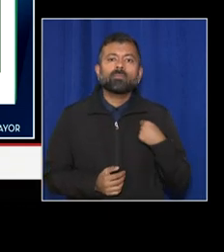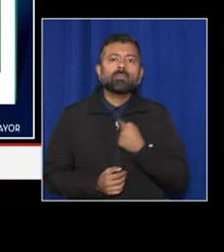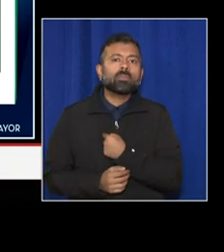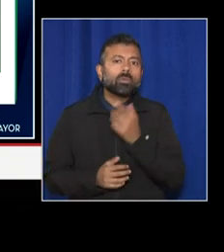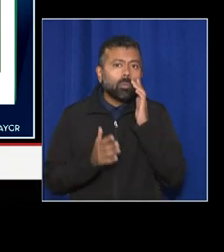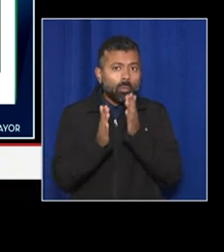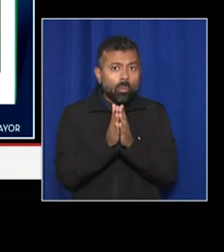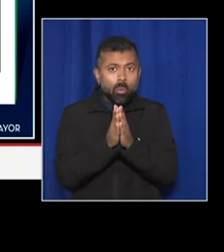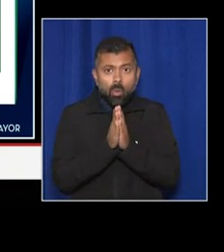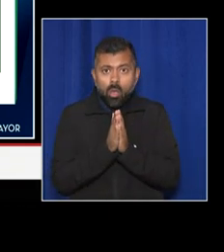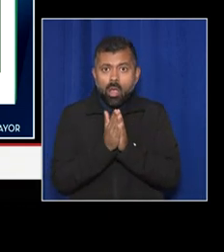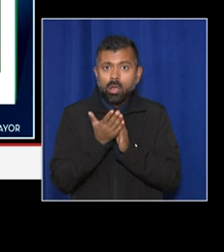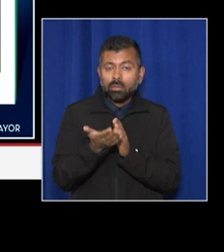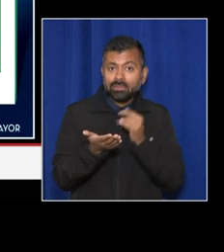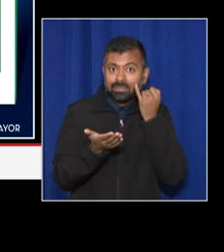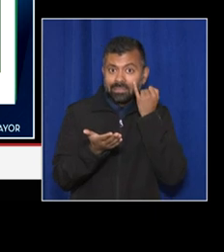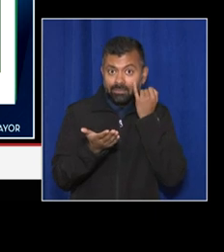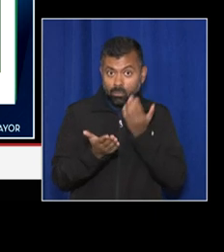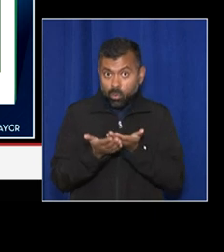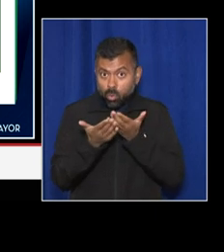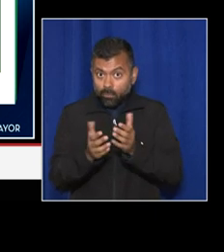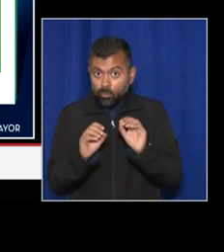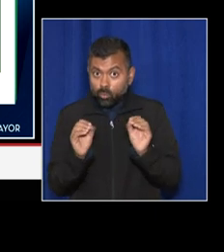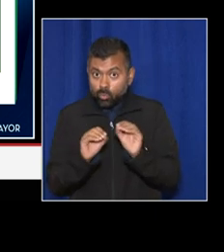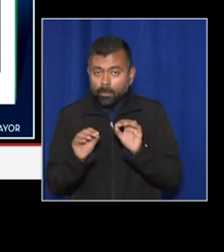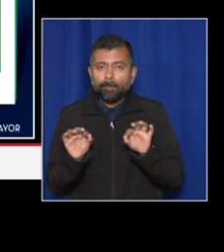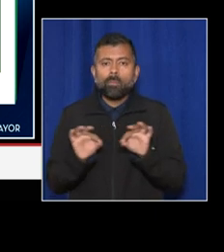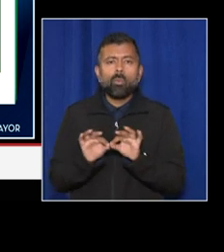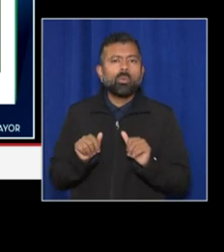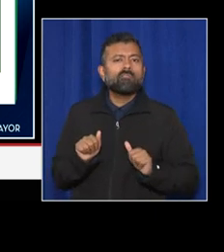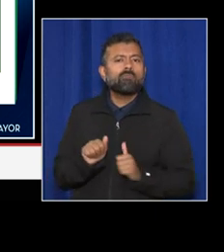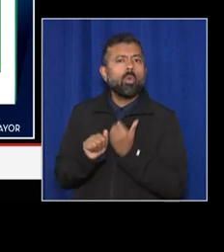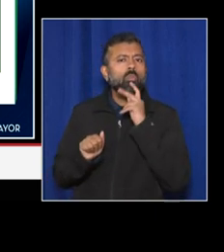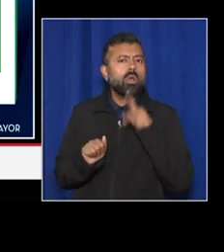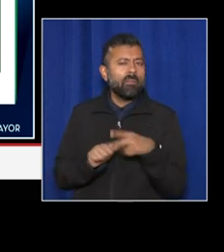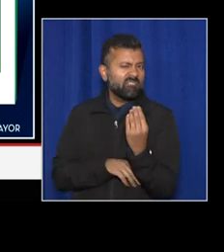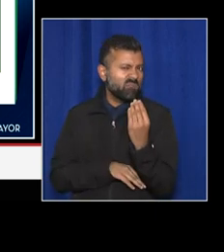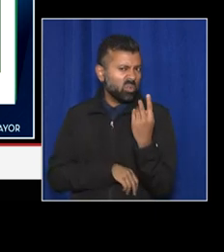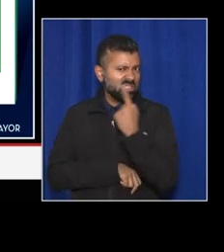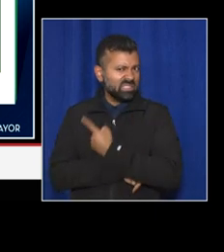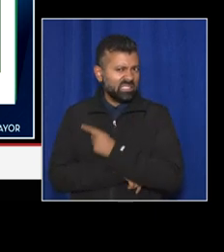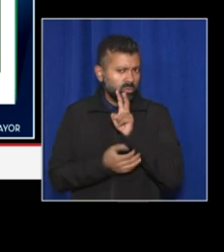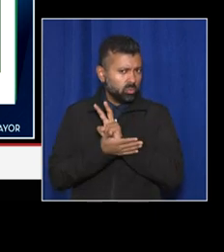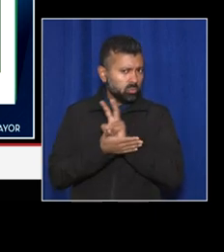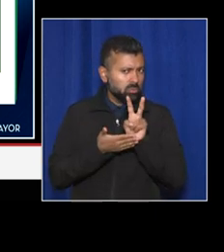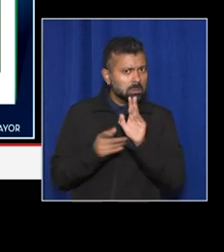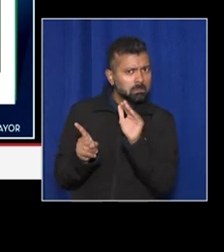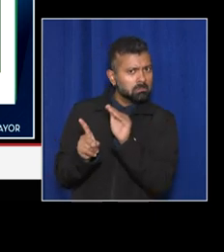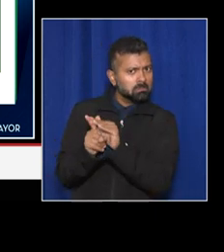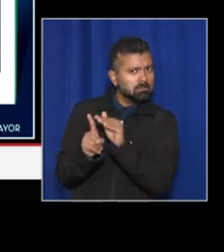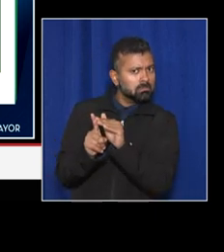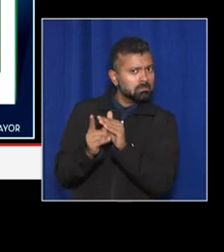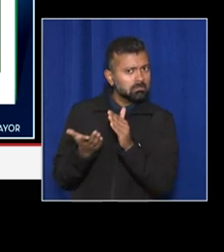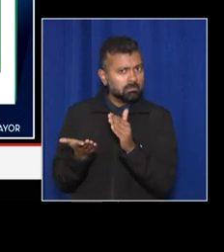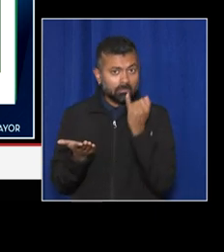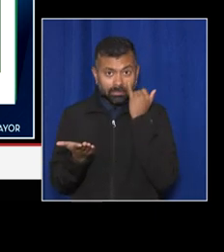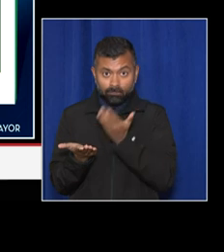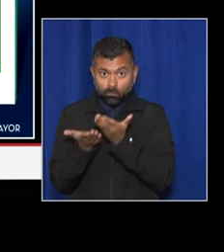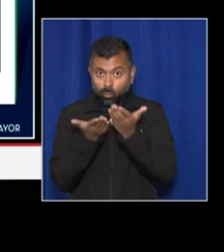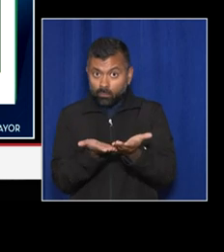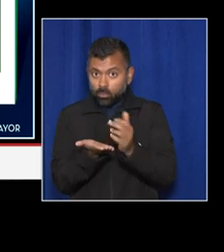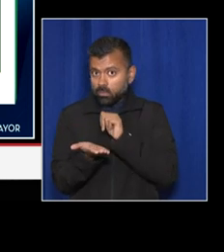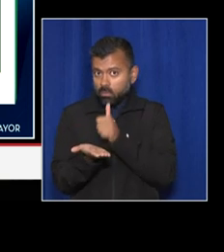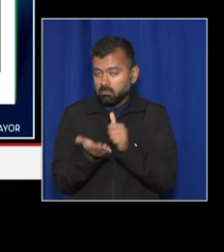at the hiring event, to follow up with persons at least 14 days afterwards if they'd like to extend offers to those